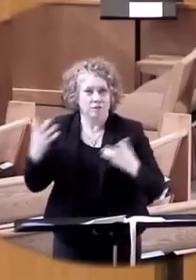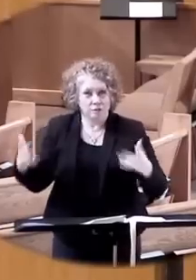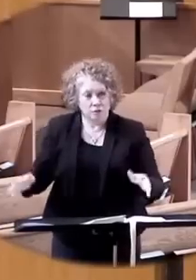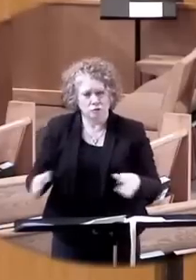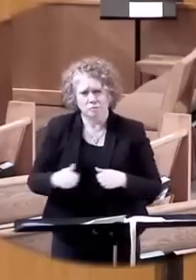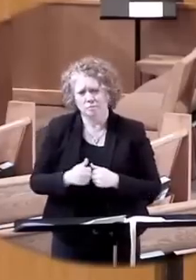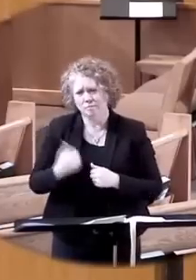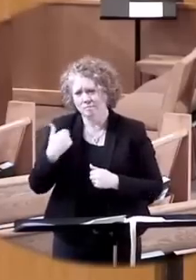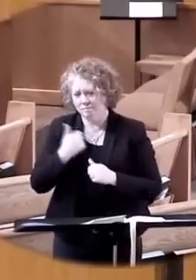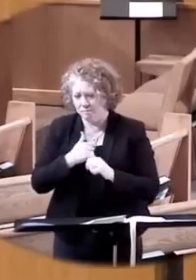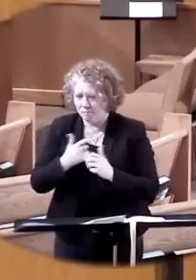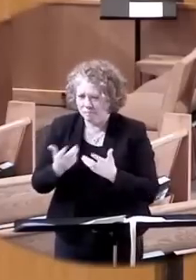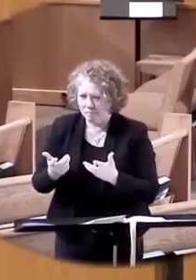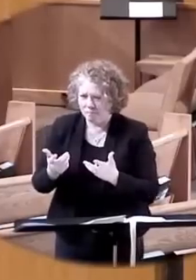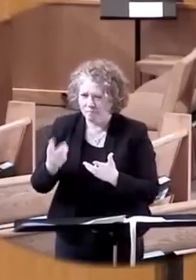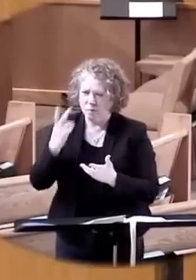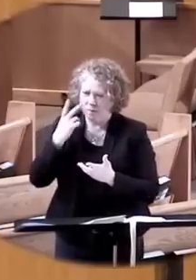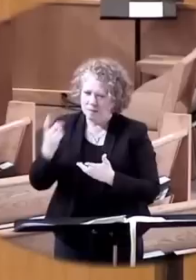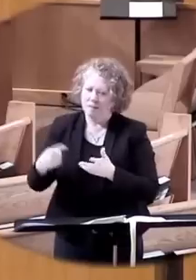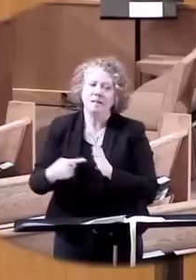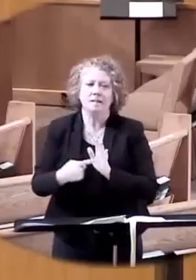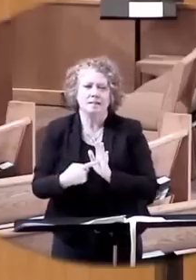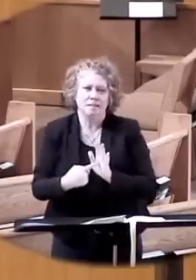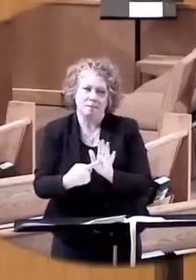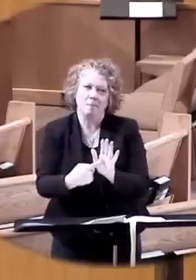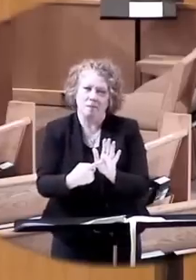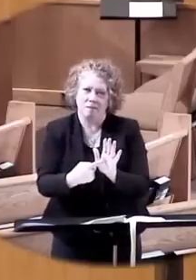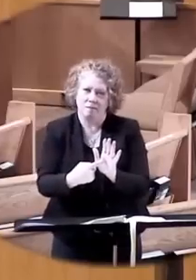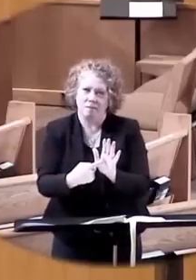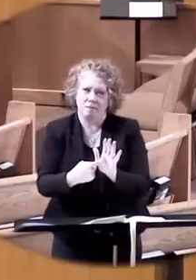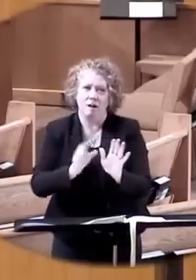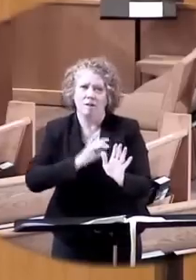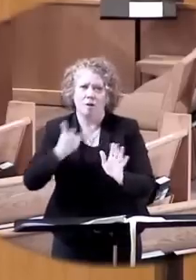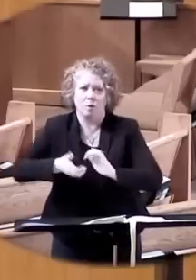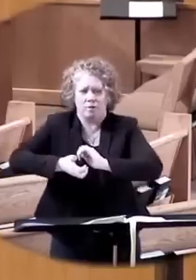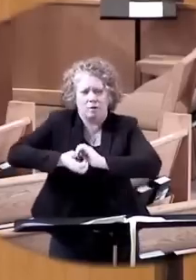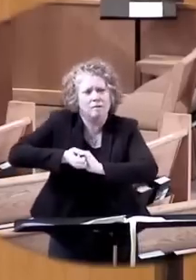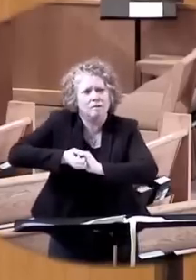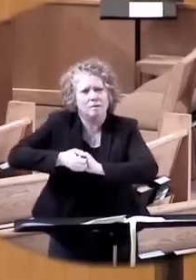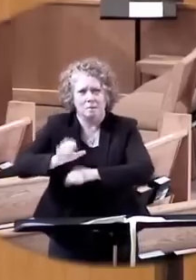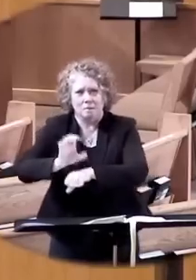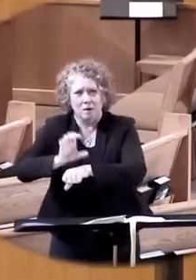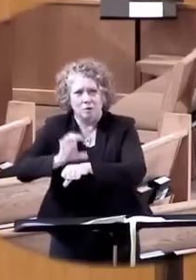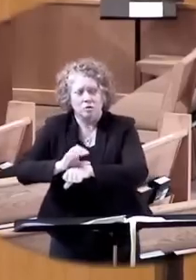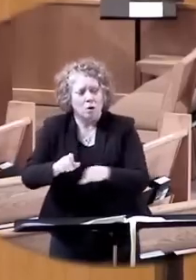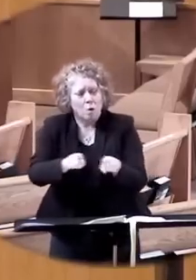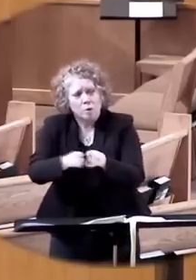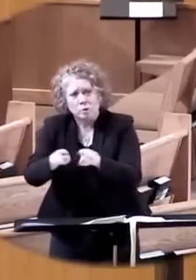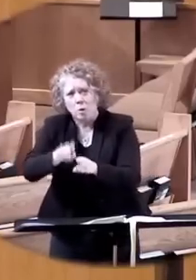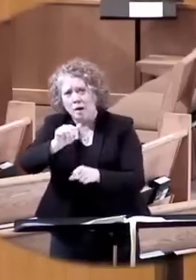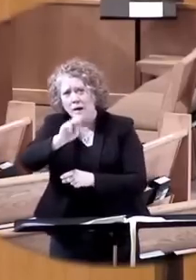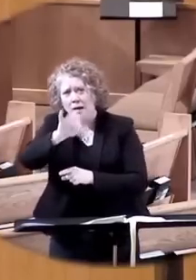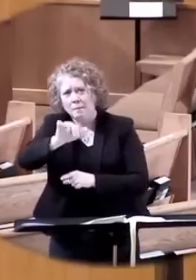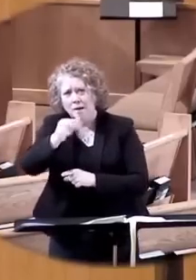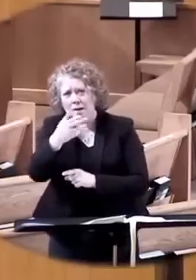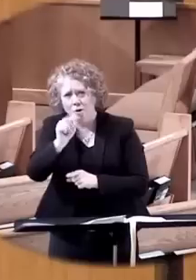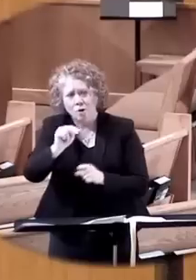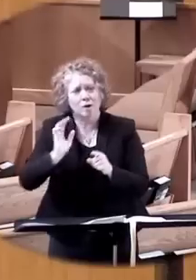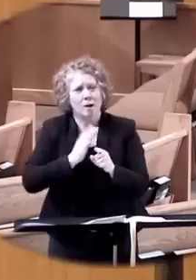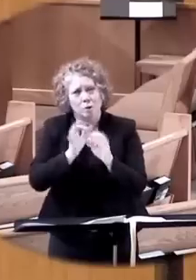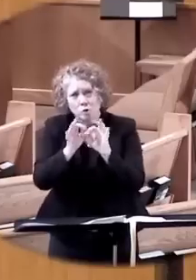symbol of our parish community at St. Benedict. Also, as our interpreter, Amy Ahern, is